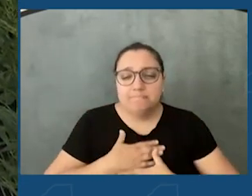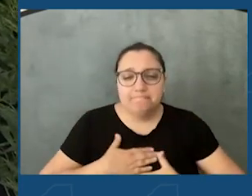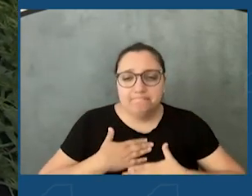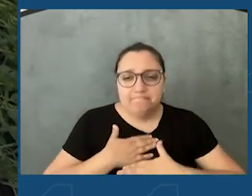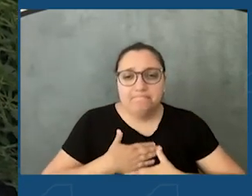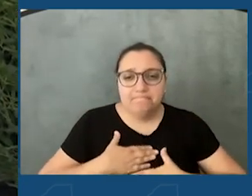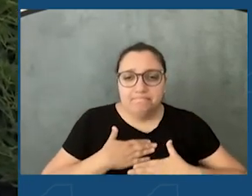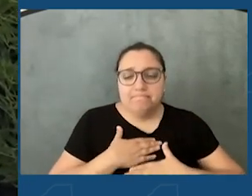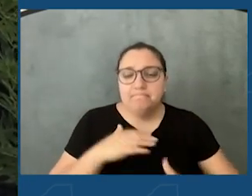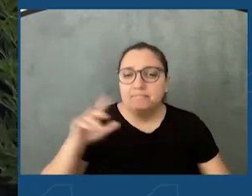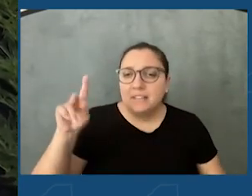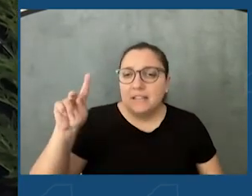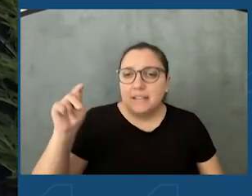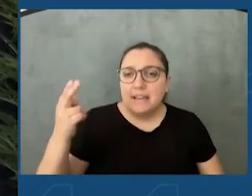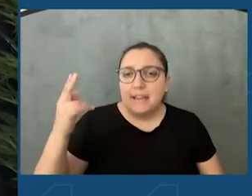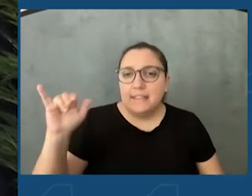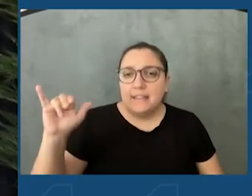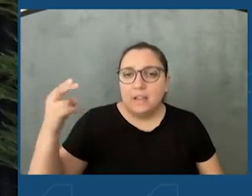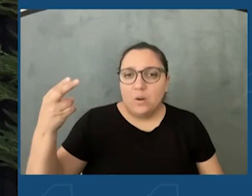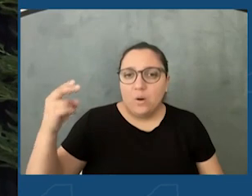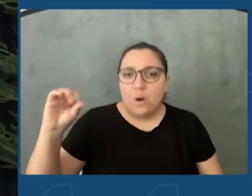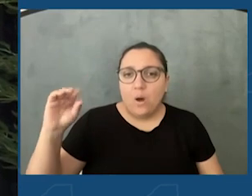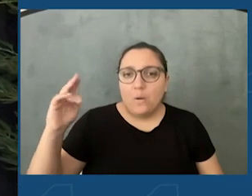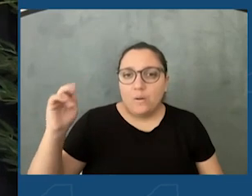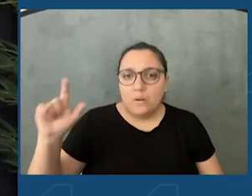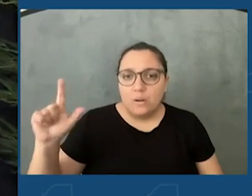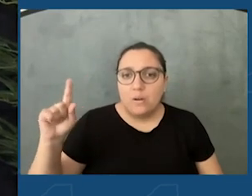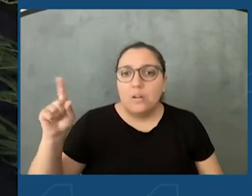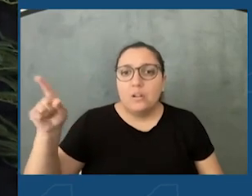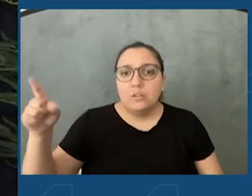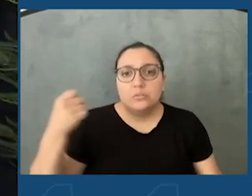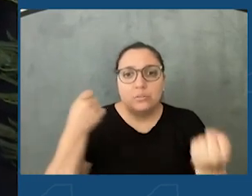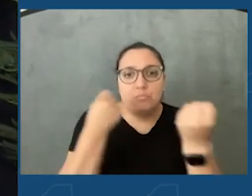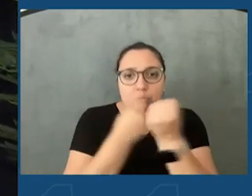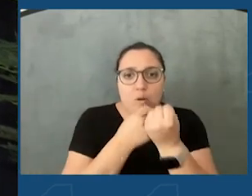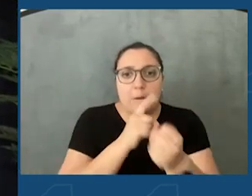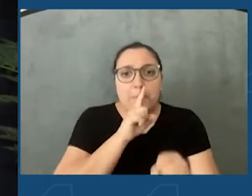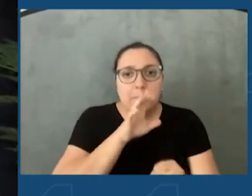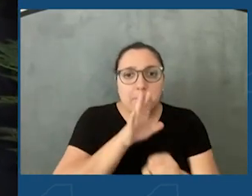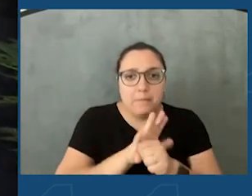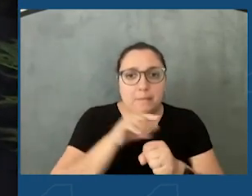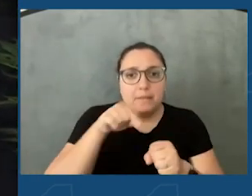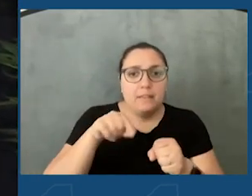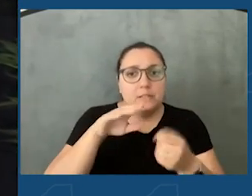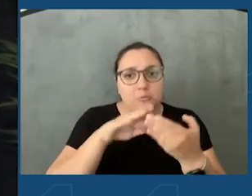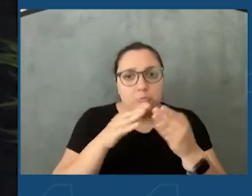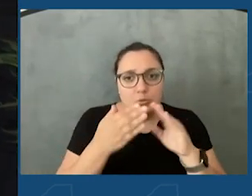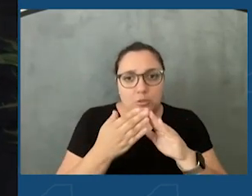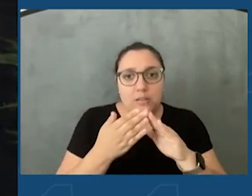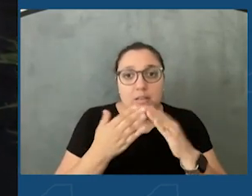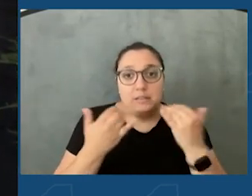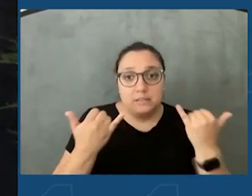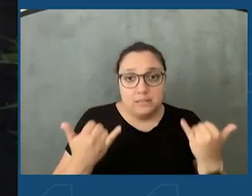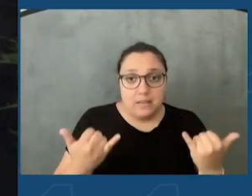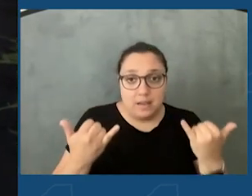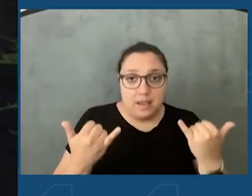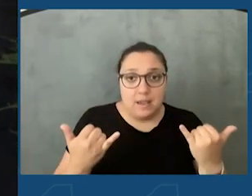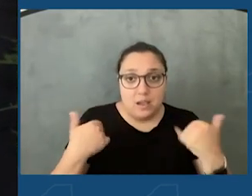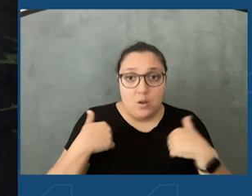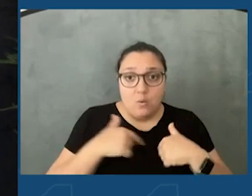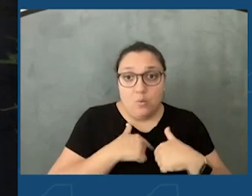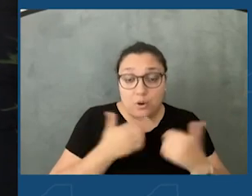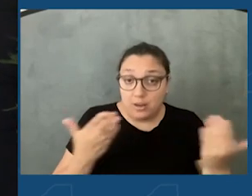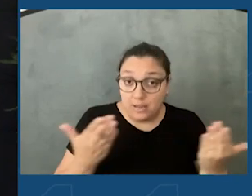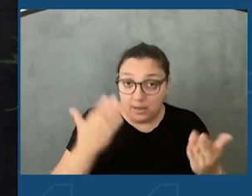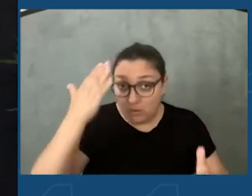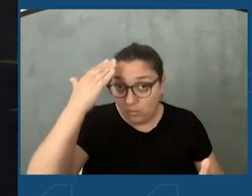State Development for their unwavering support and commitment to our community. Today, we stand here because of their